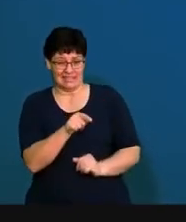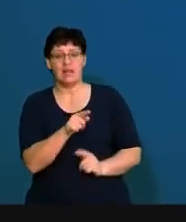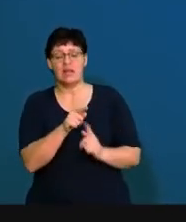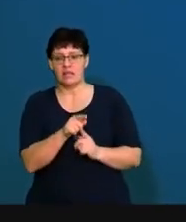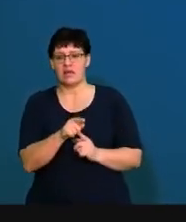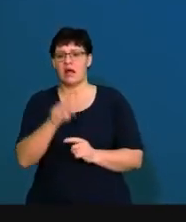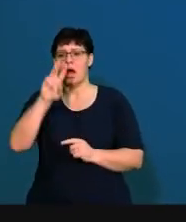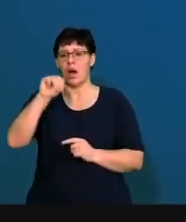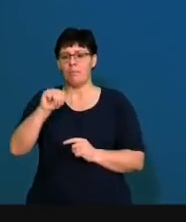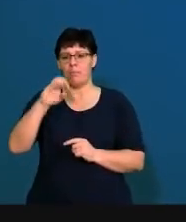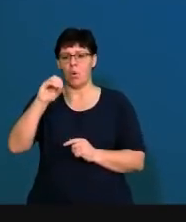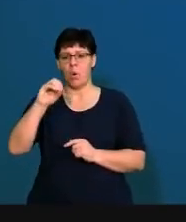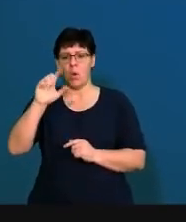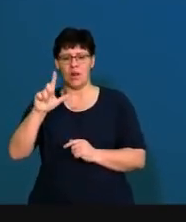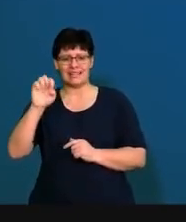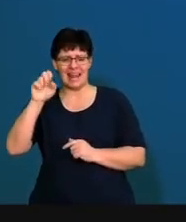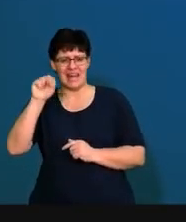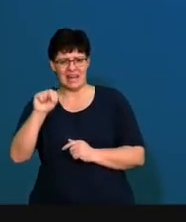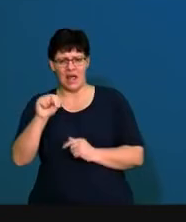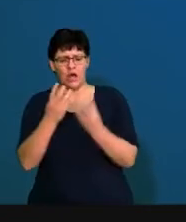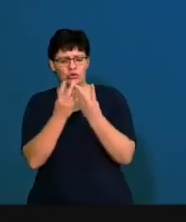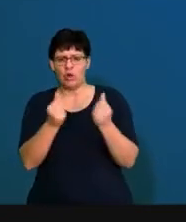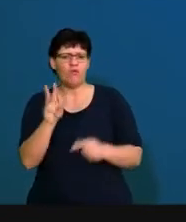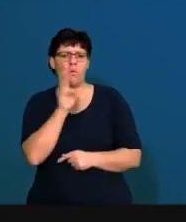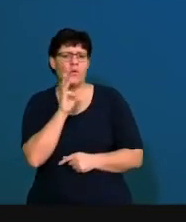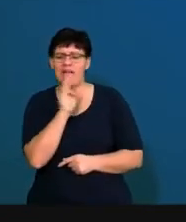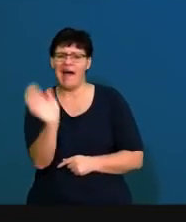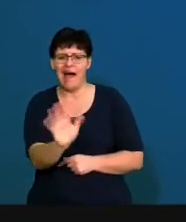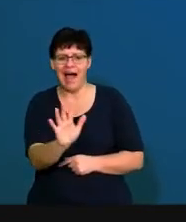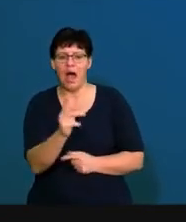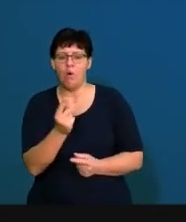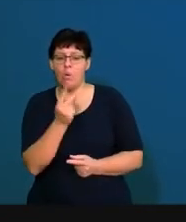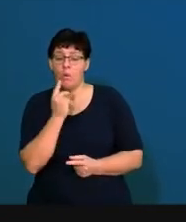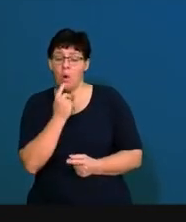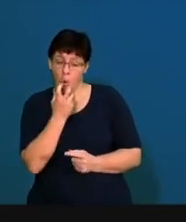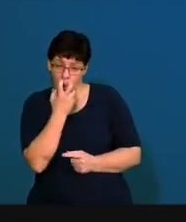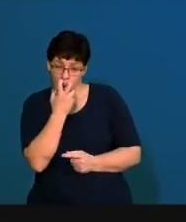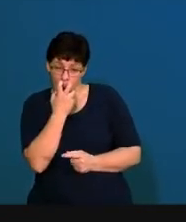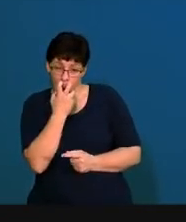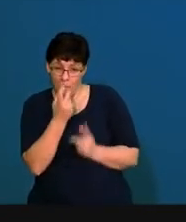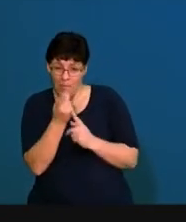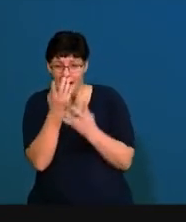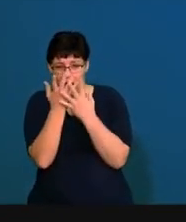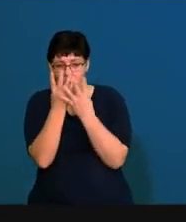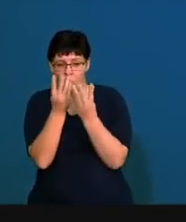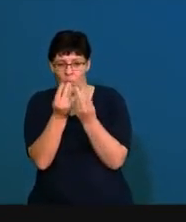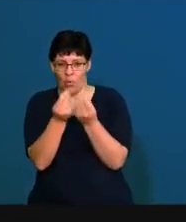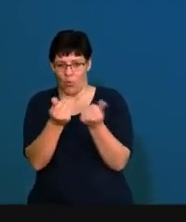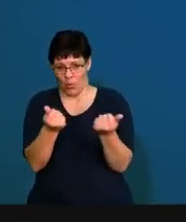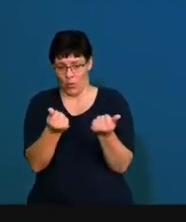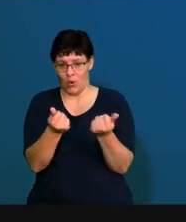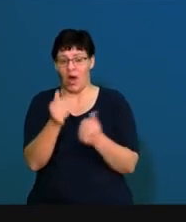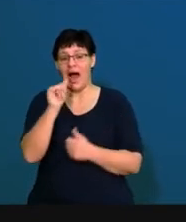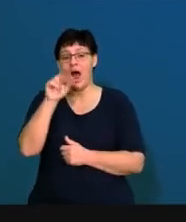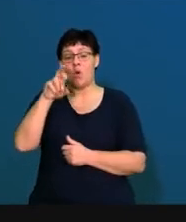this is molten. Molten, it's not dissolved in water. It's heated until it melts. And then, obviously, the